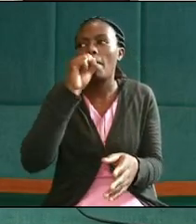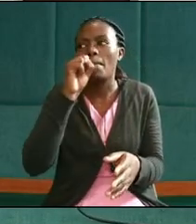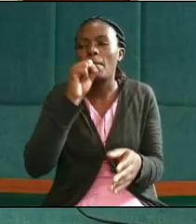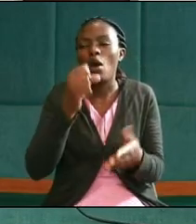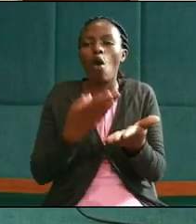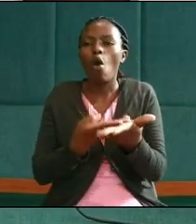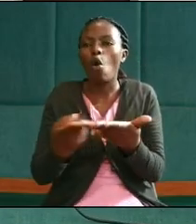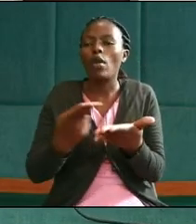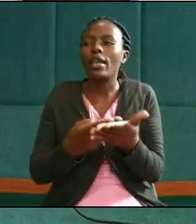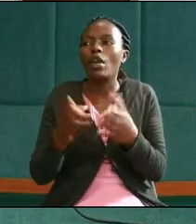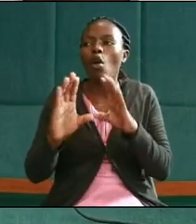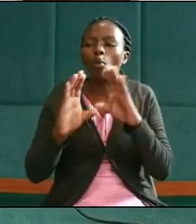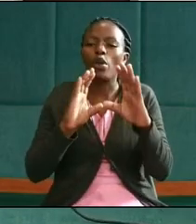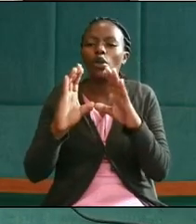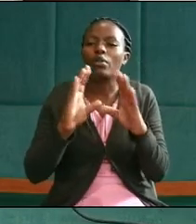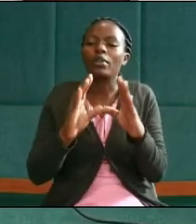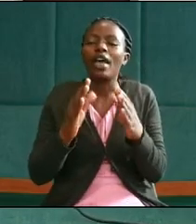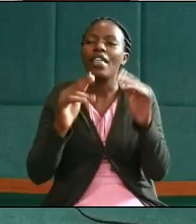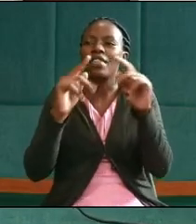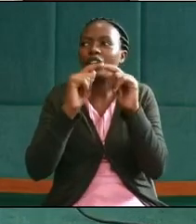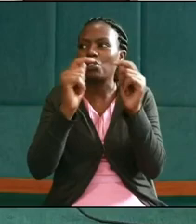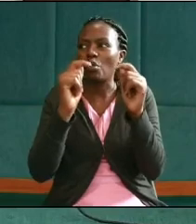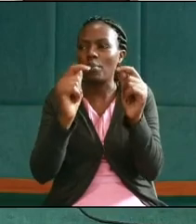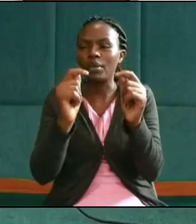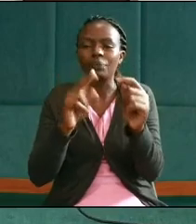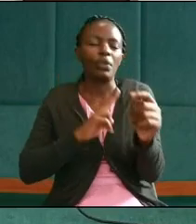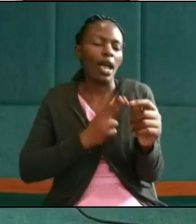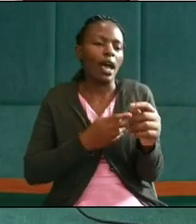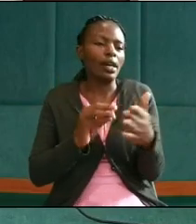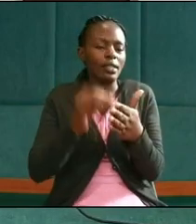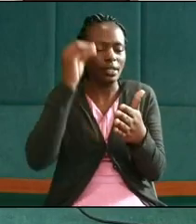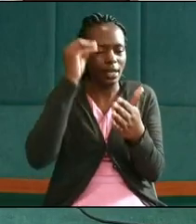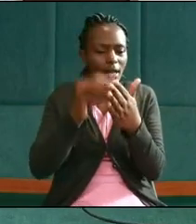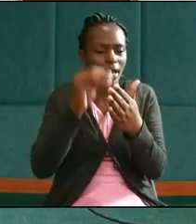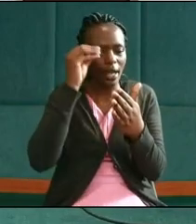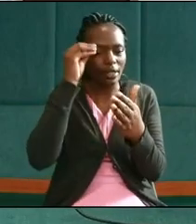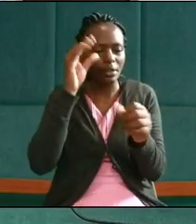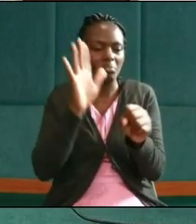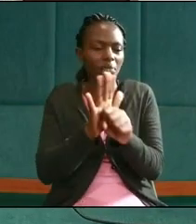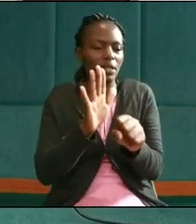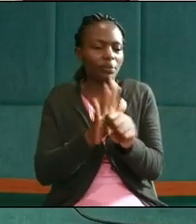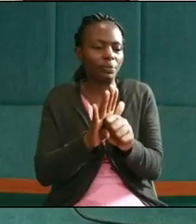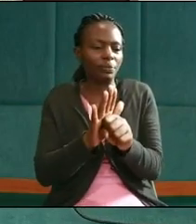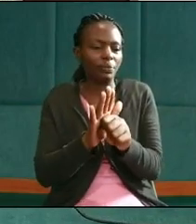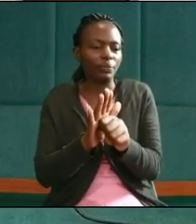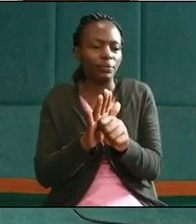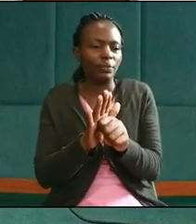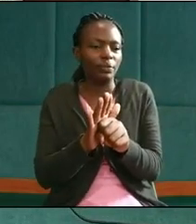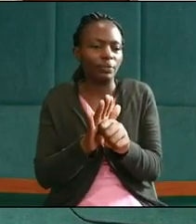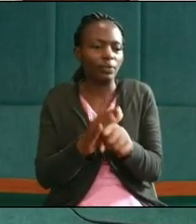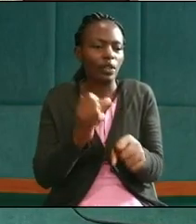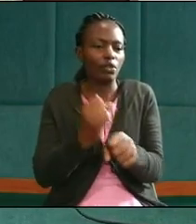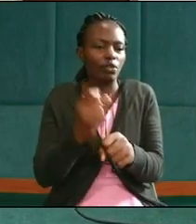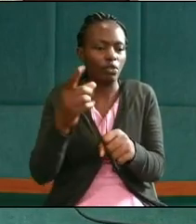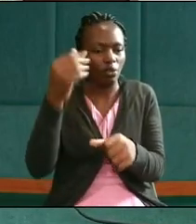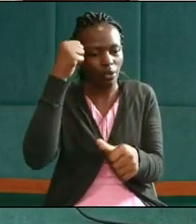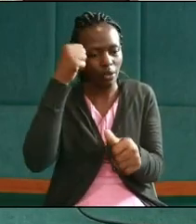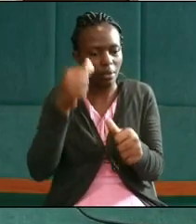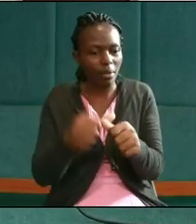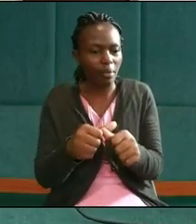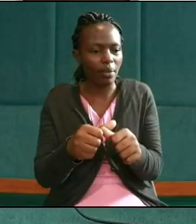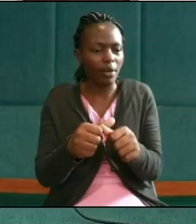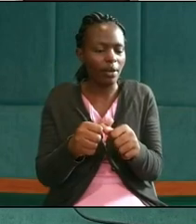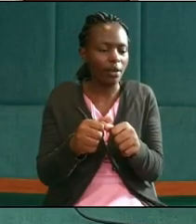Holy Communion. We have learned so much, haven't we, Agneta? We have. Do you remember the